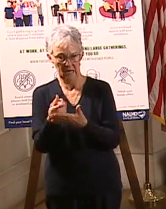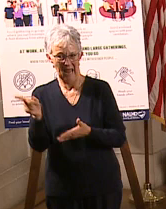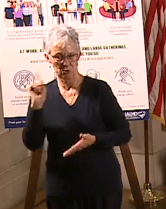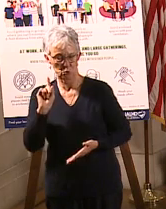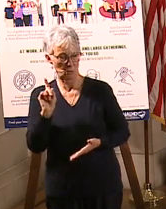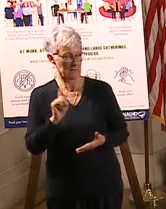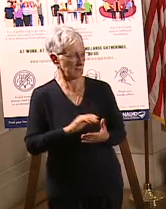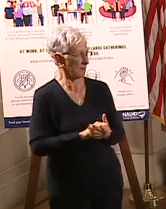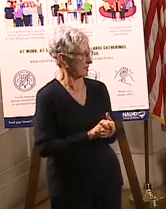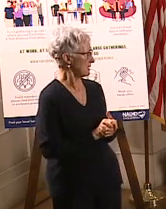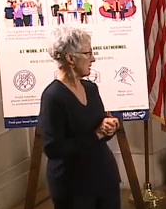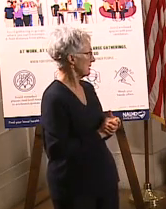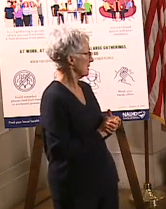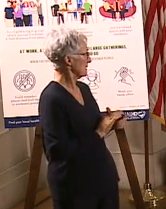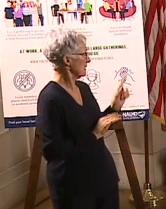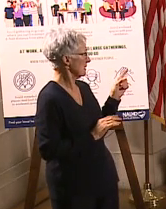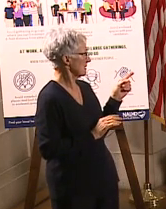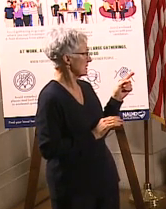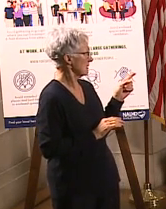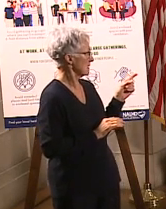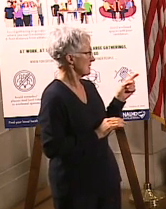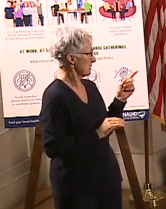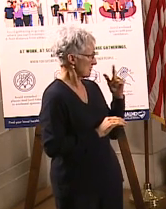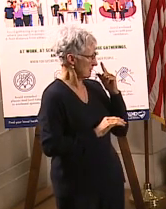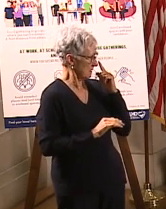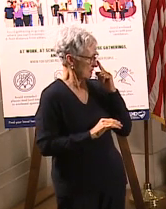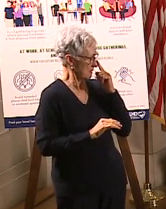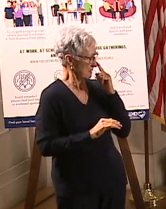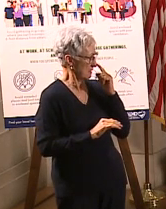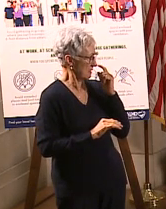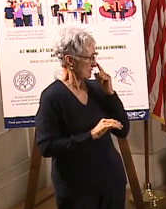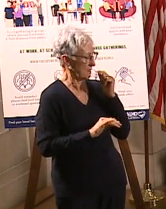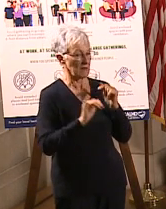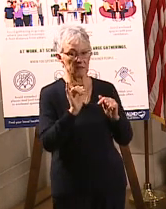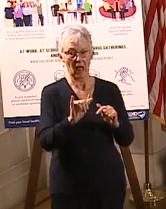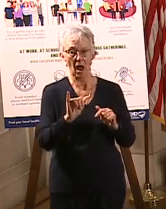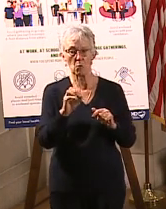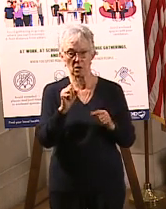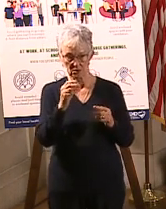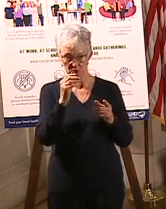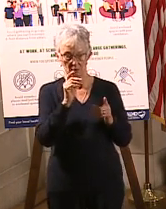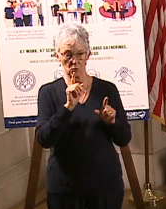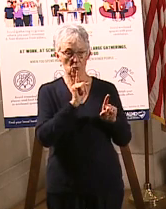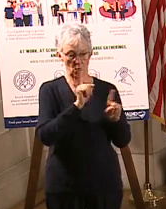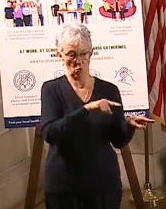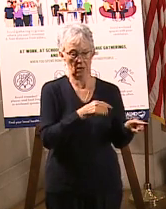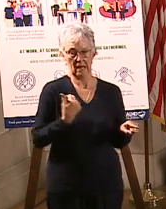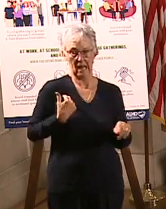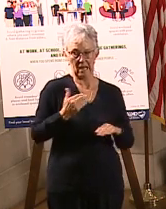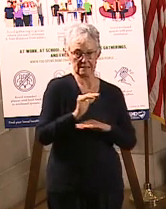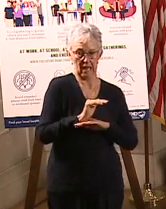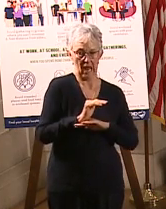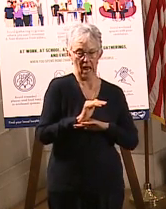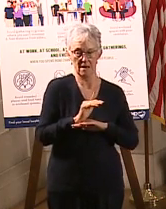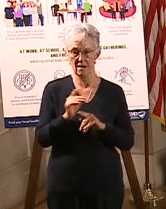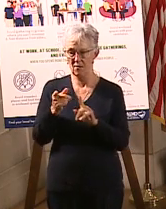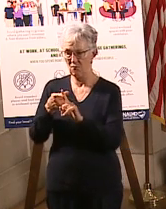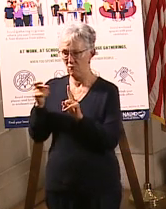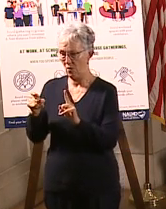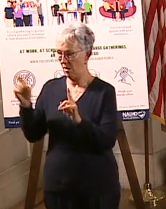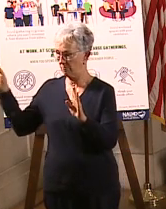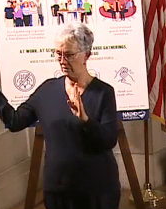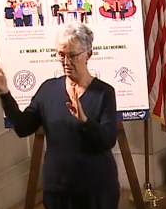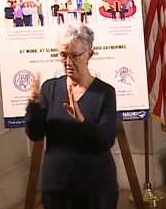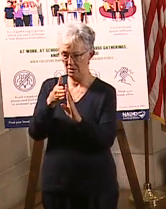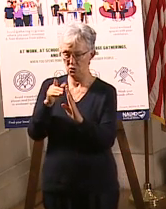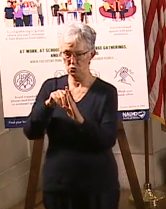there. That's through January 9th, right? It was reported last night, but wasn't that through Correct. January 9th? Yeah. Yes, sir. We are one of the top states regarding